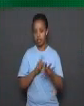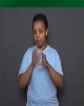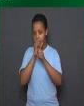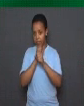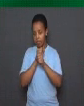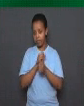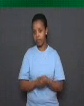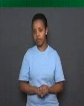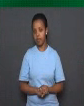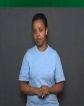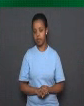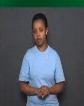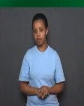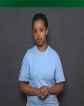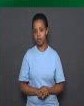Time's up.